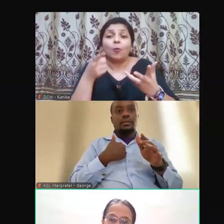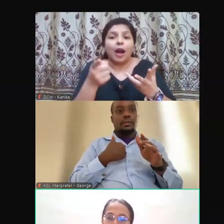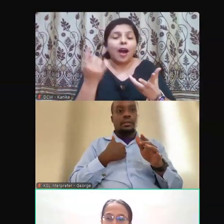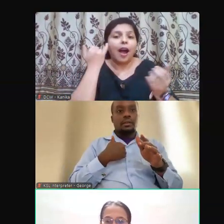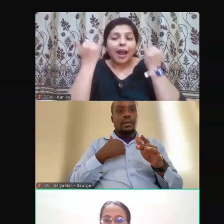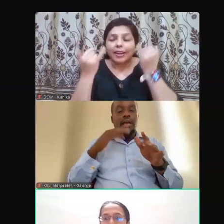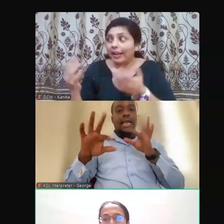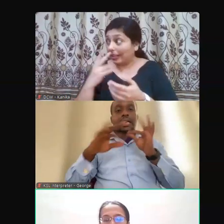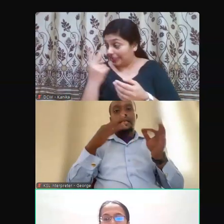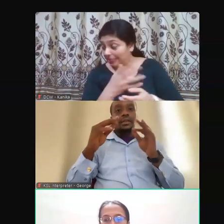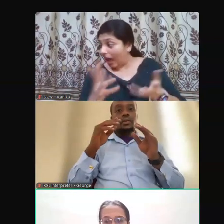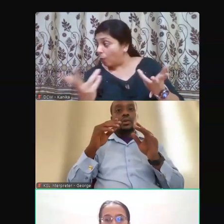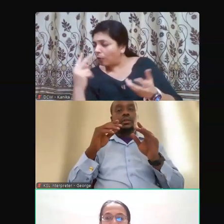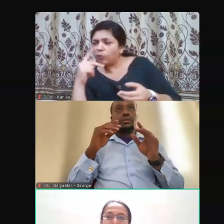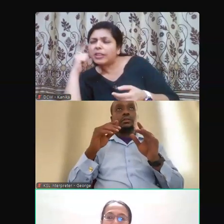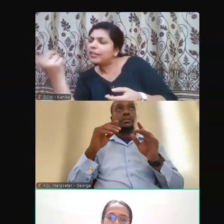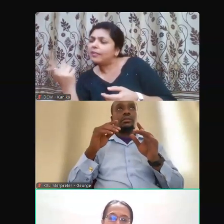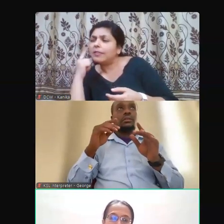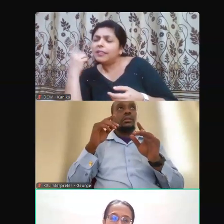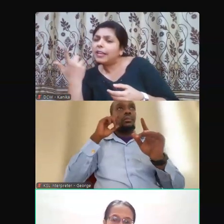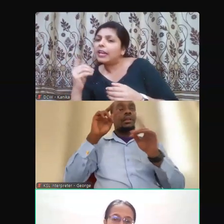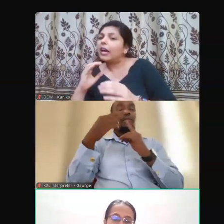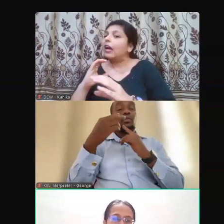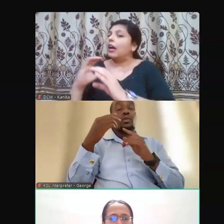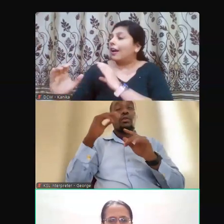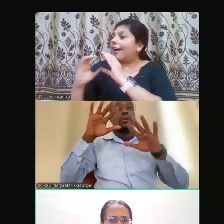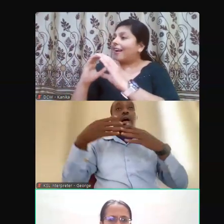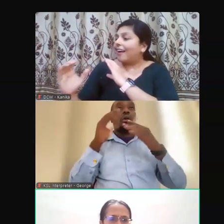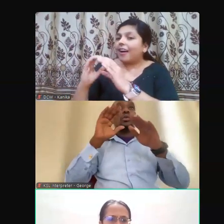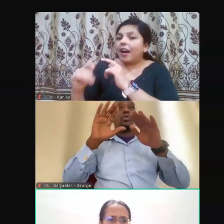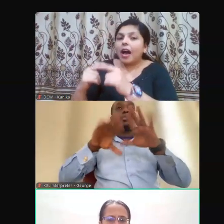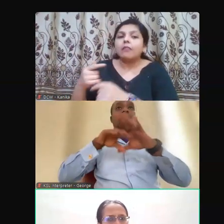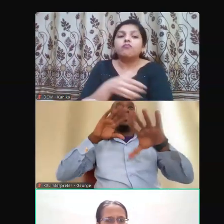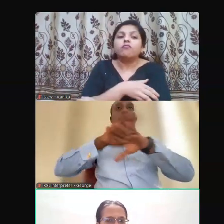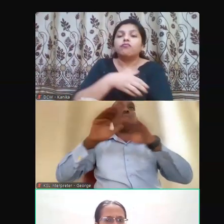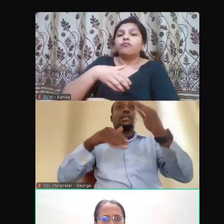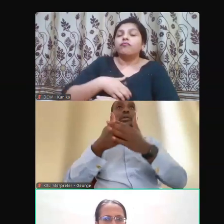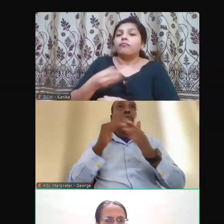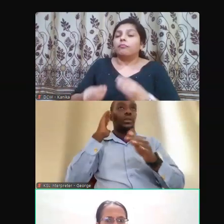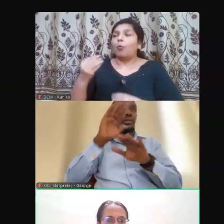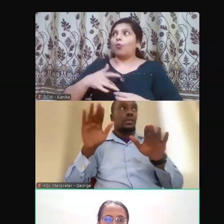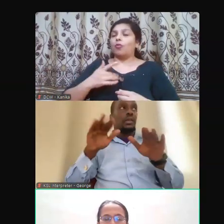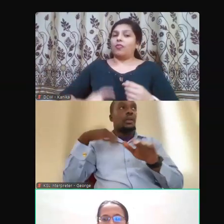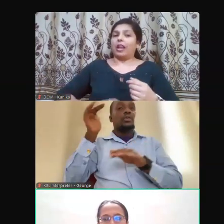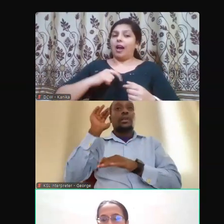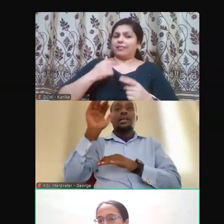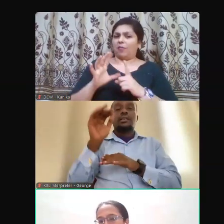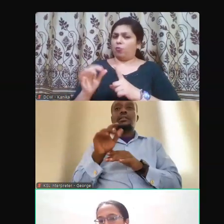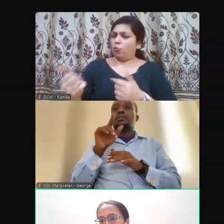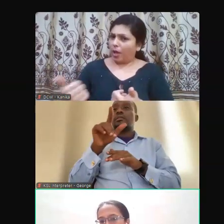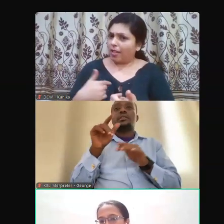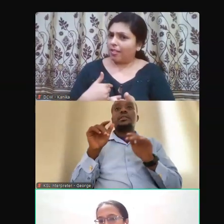preview of how to do and how to reach out to deaf children, and always ask them, what do you think? How could this be? What do